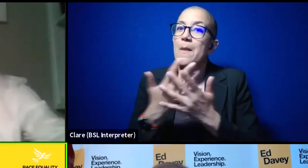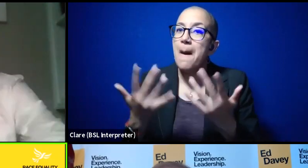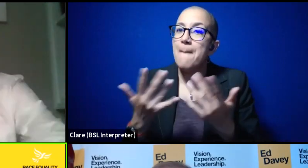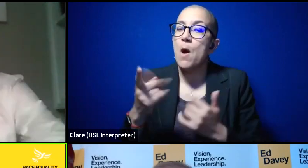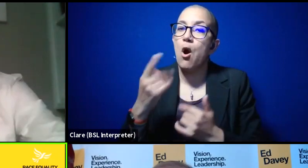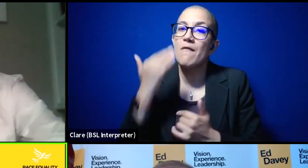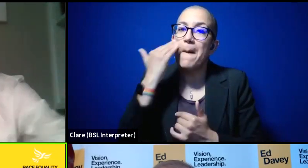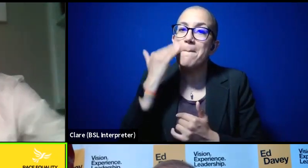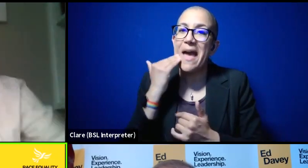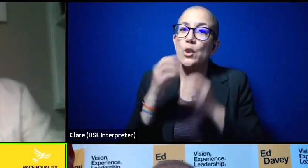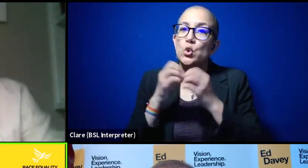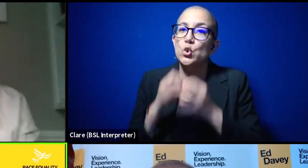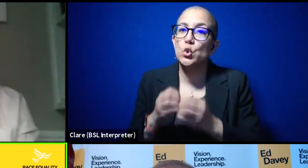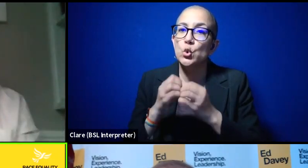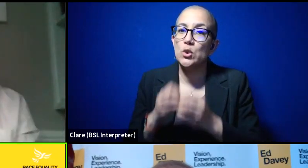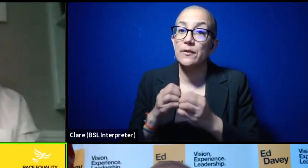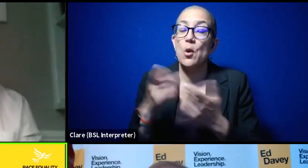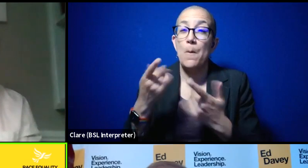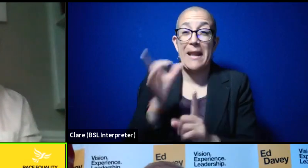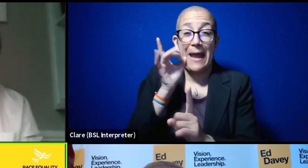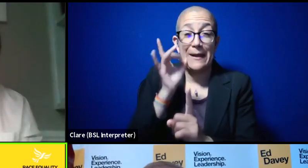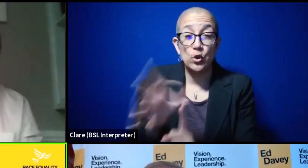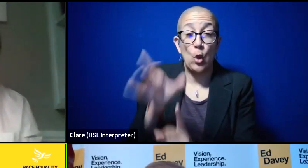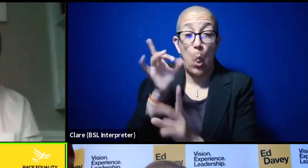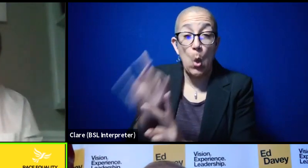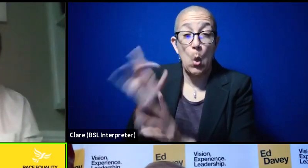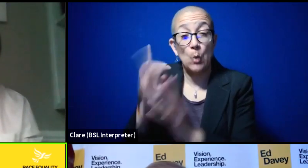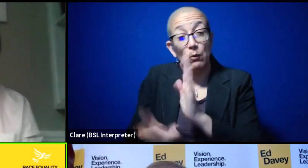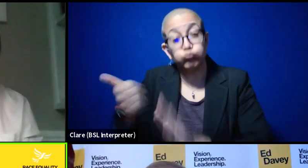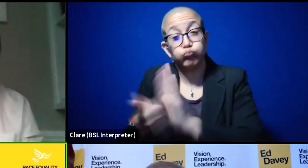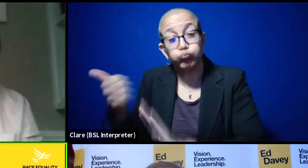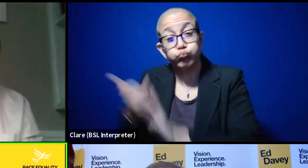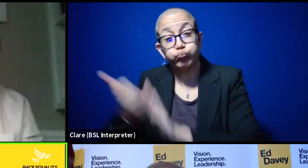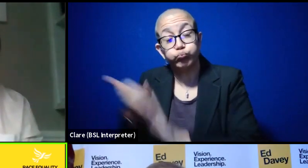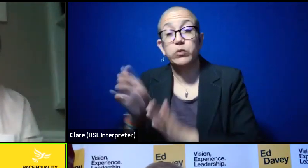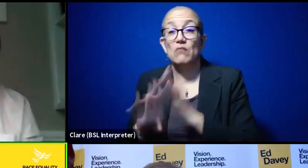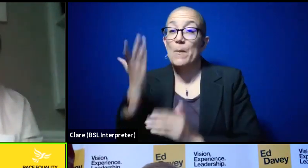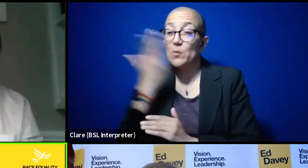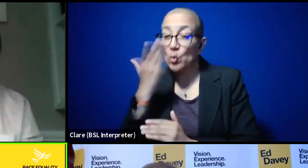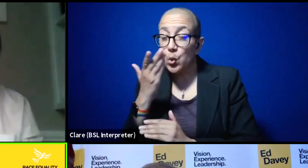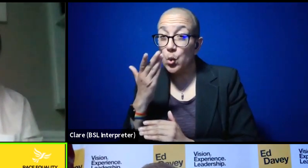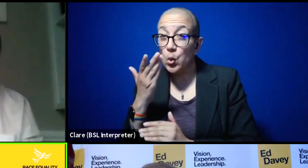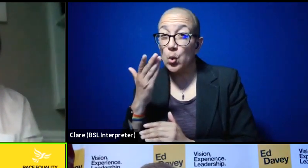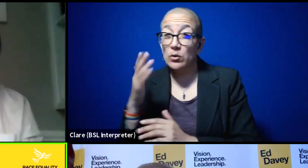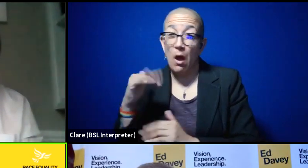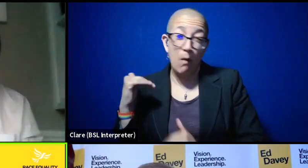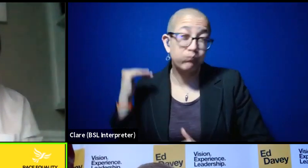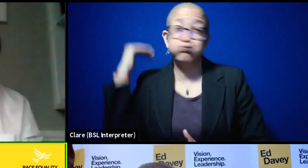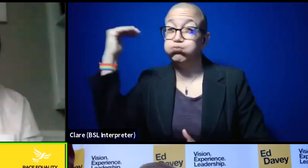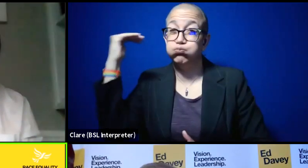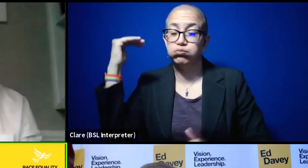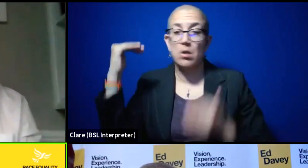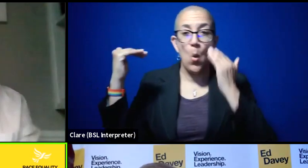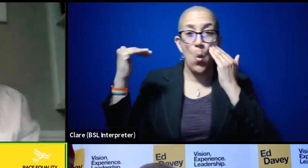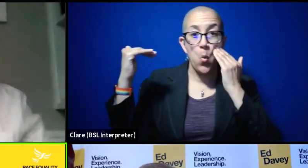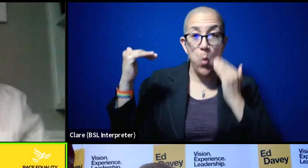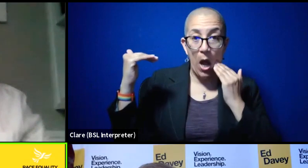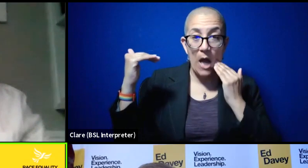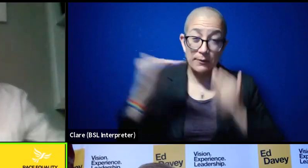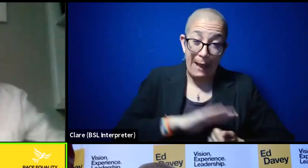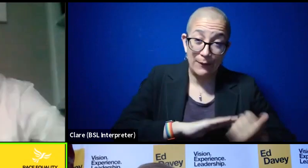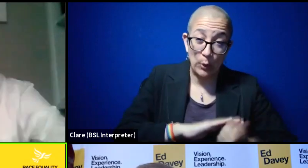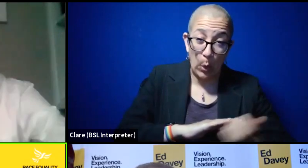in particular who are excluded from schools compared to their white counterparts. You're in fact 7 times more likely